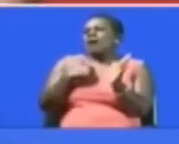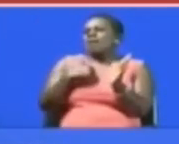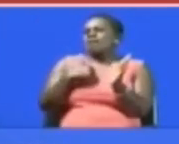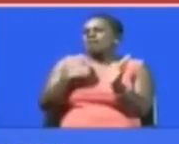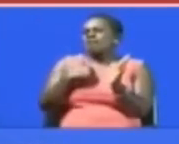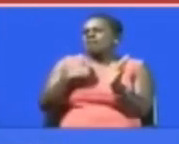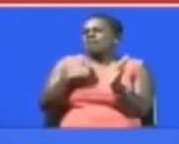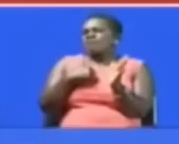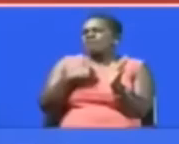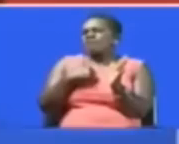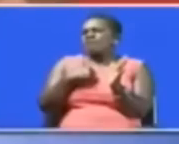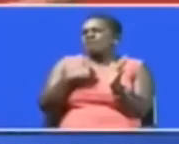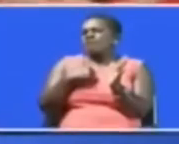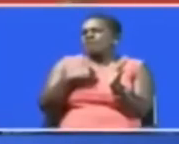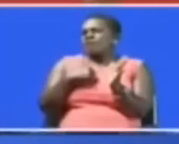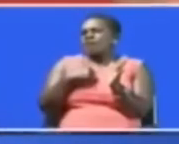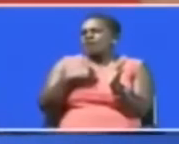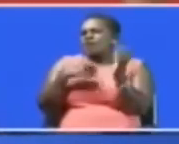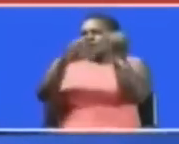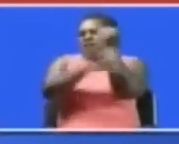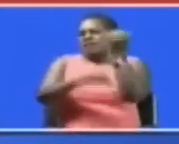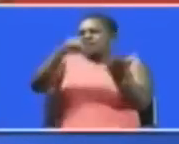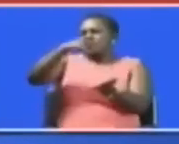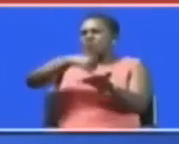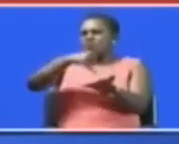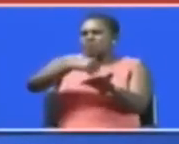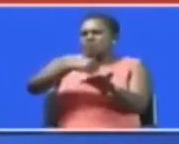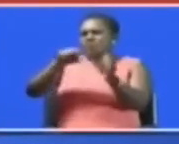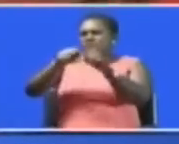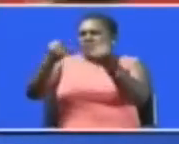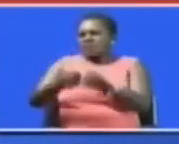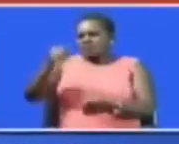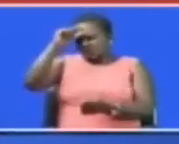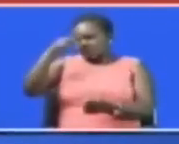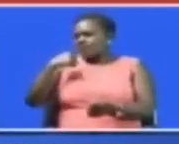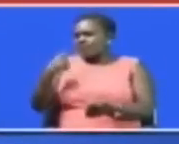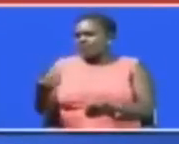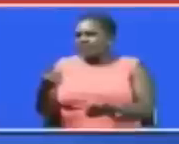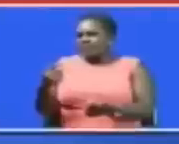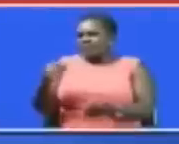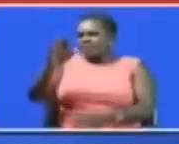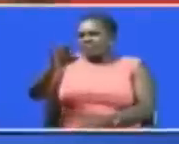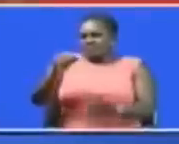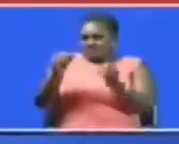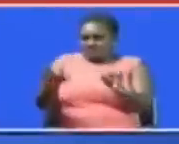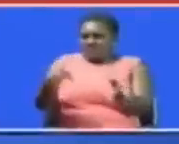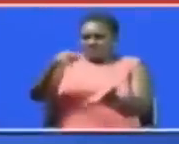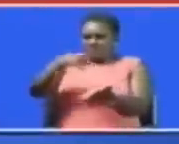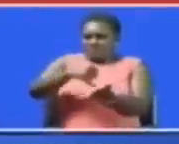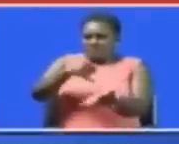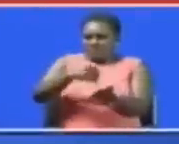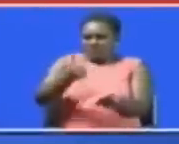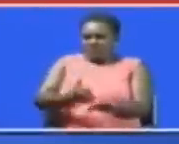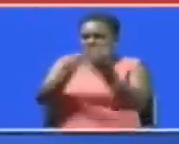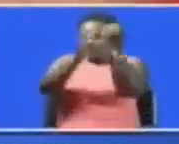an argument that is given that to make the country inclusive, a system of government will do it. Let me tell you, parliament, if inclusivity